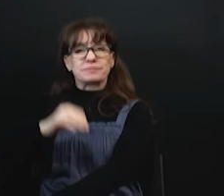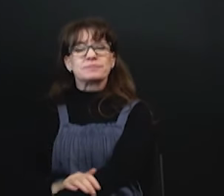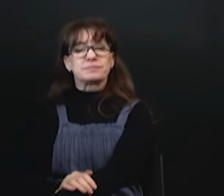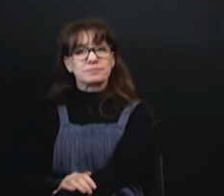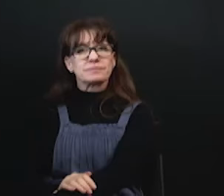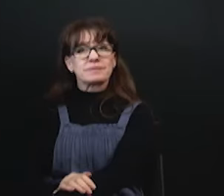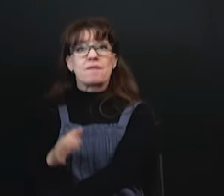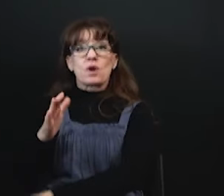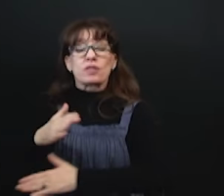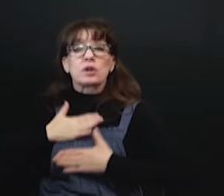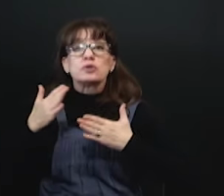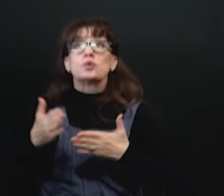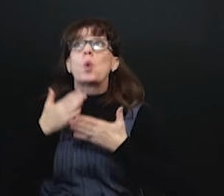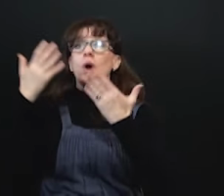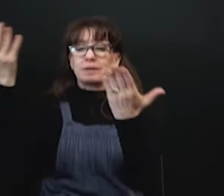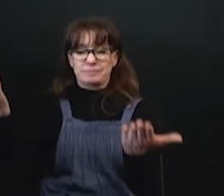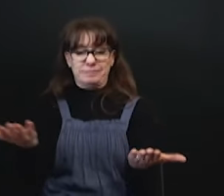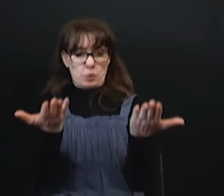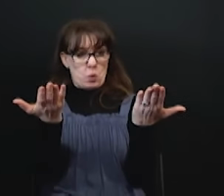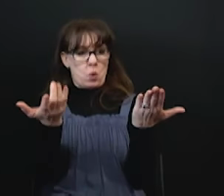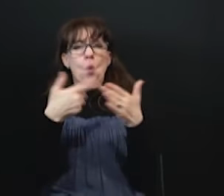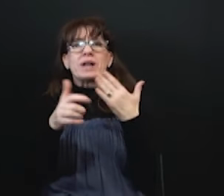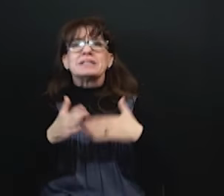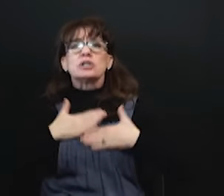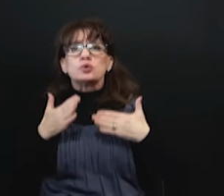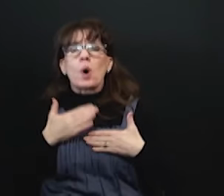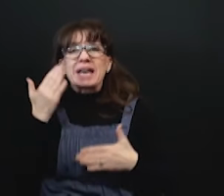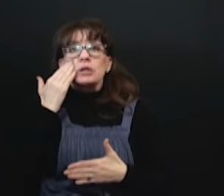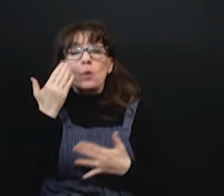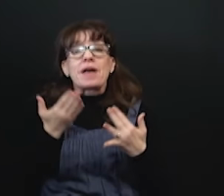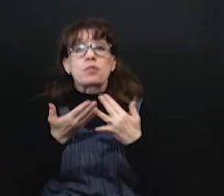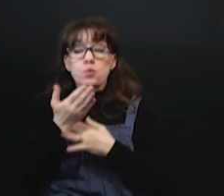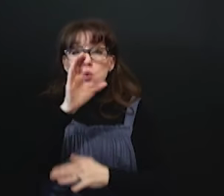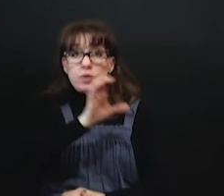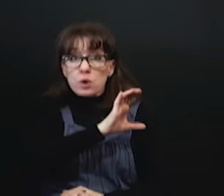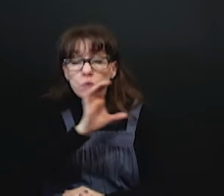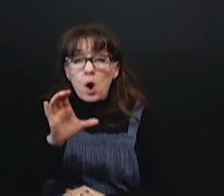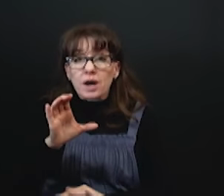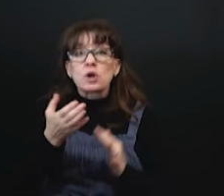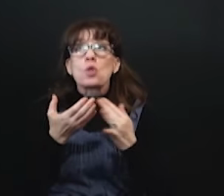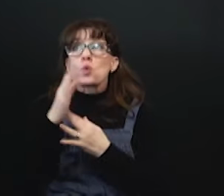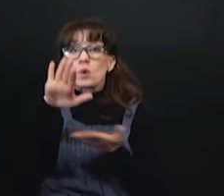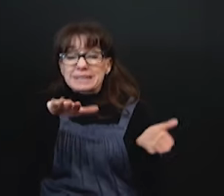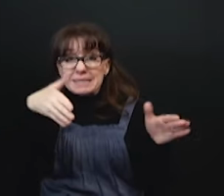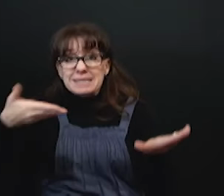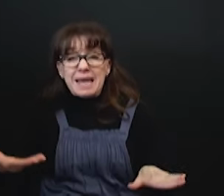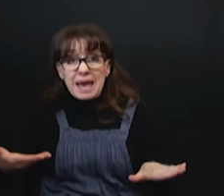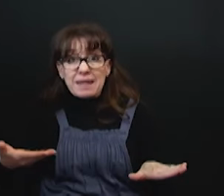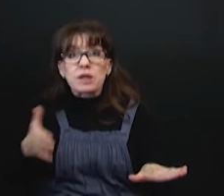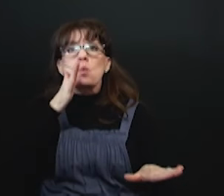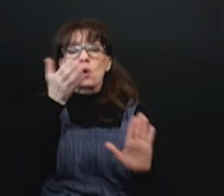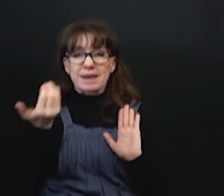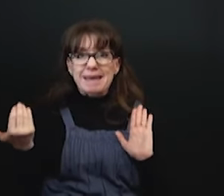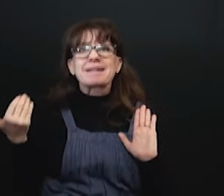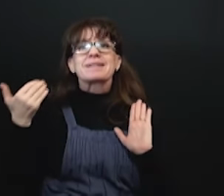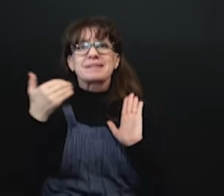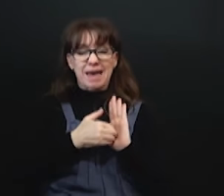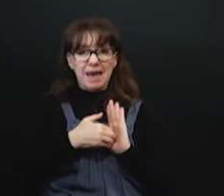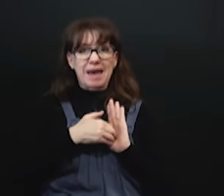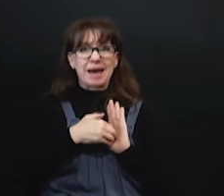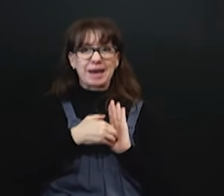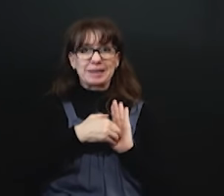For the joy that was set before him. What was that joy? He knew that through the cross, through his death, that he would once again be set